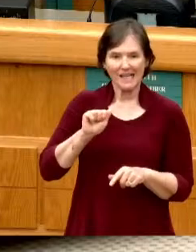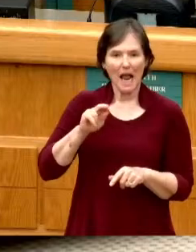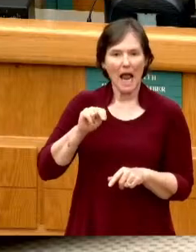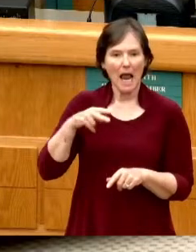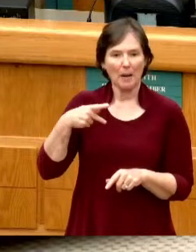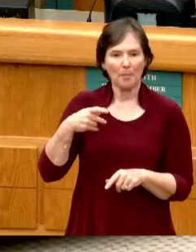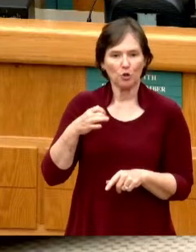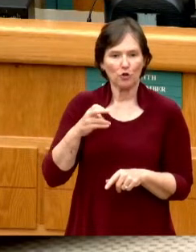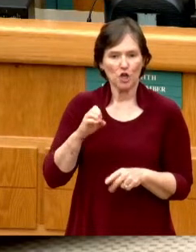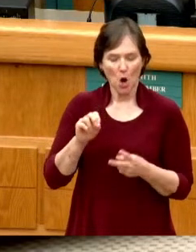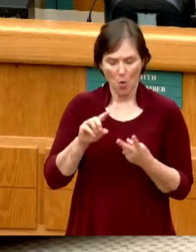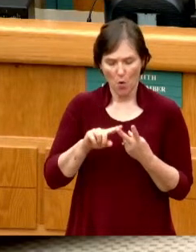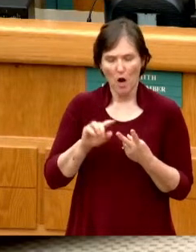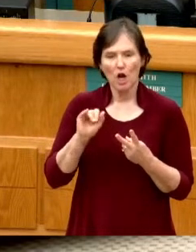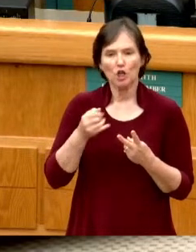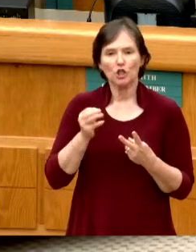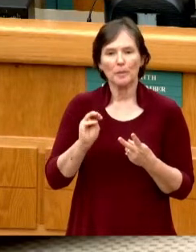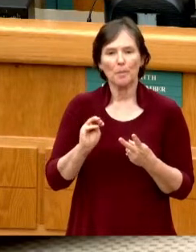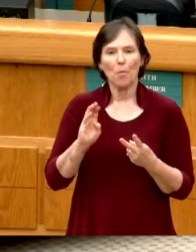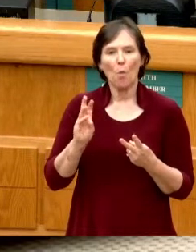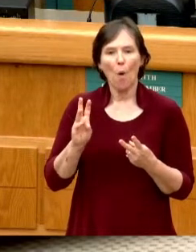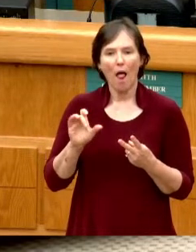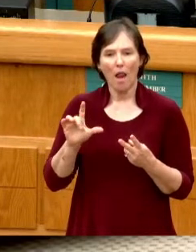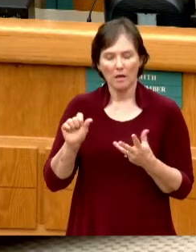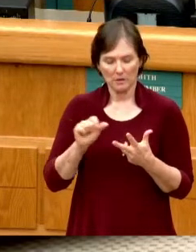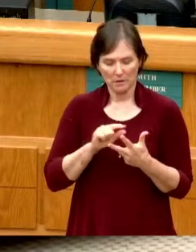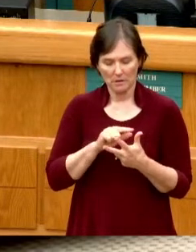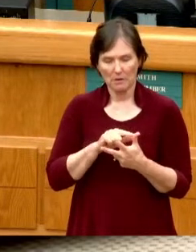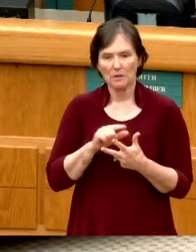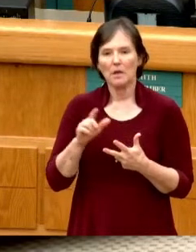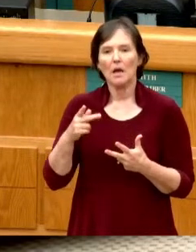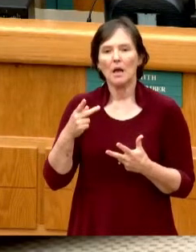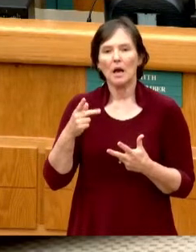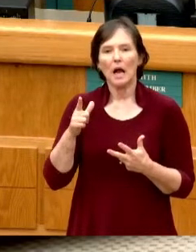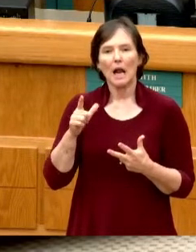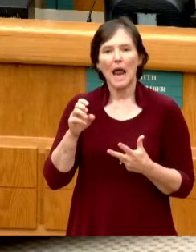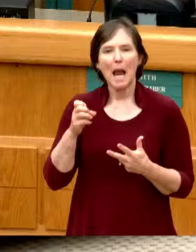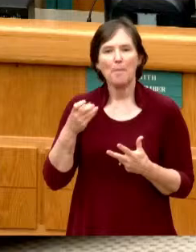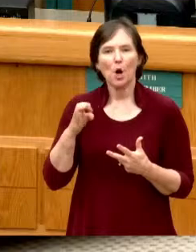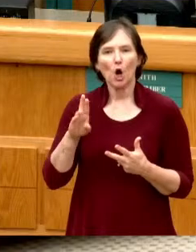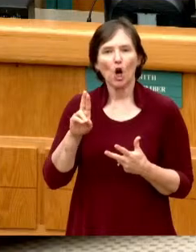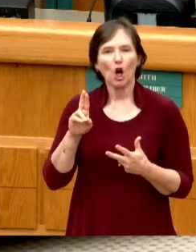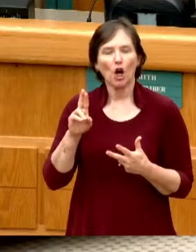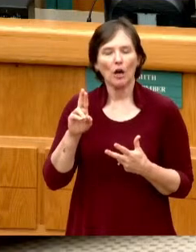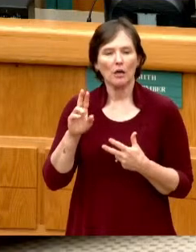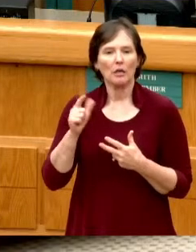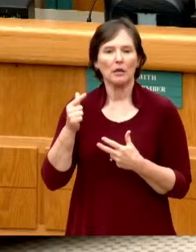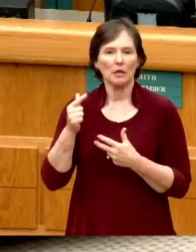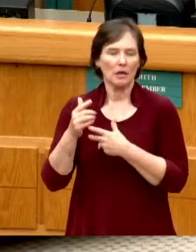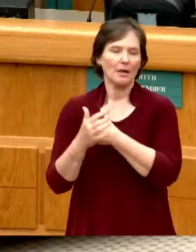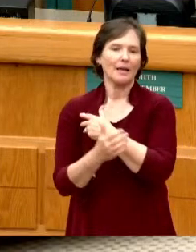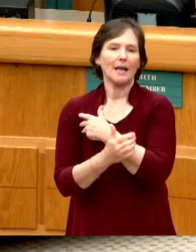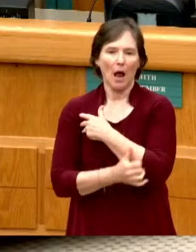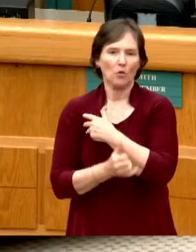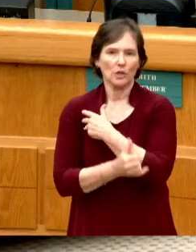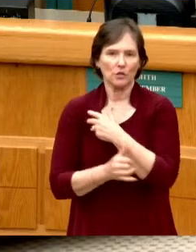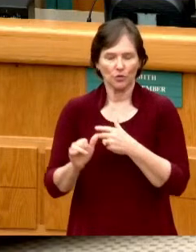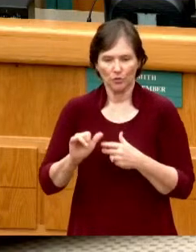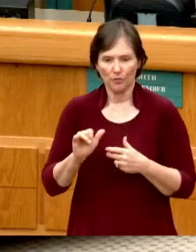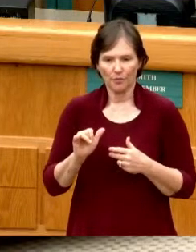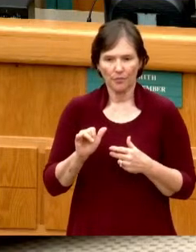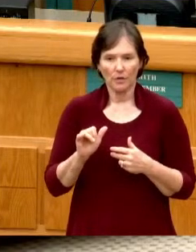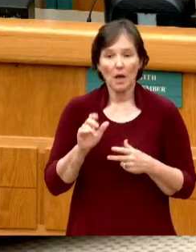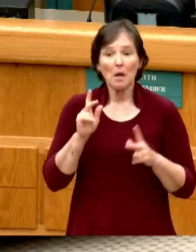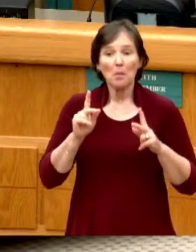Wells County, and Clayburgh County. We had individuals come from 51 different counties in Texas,